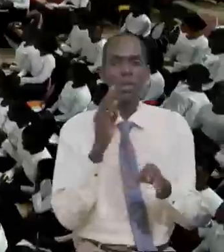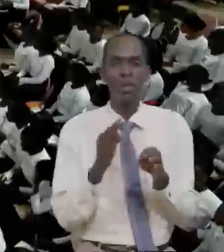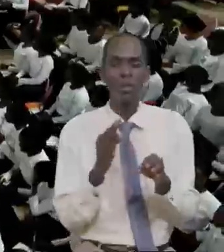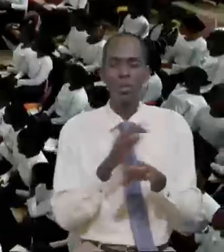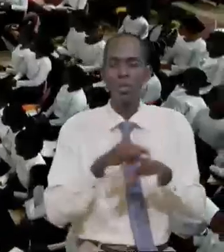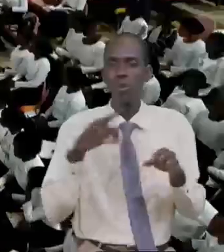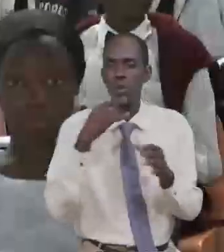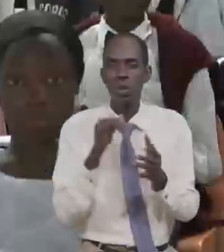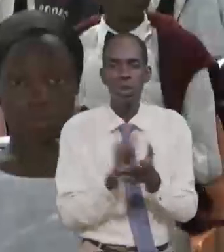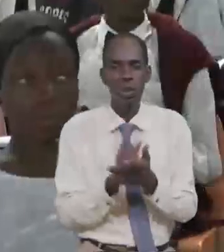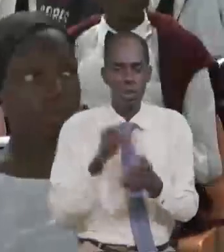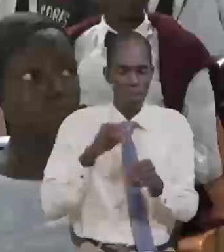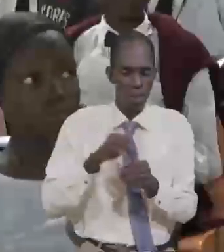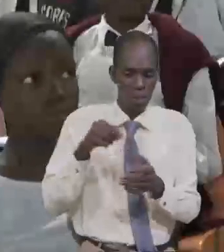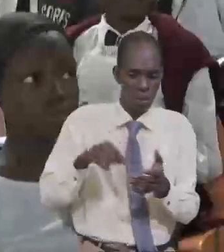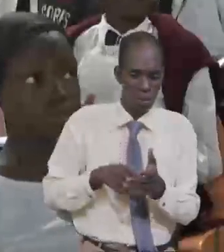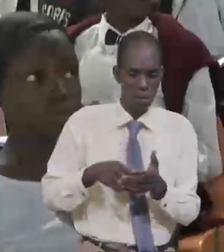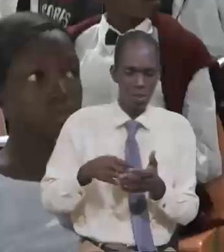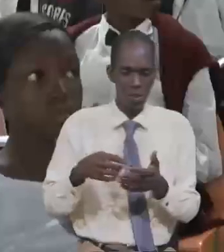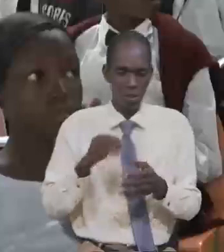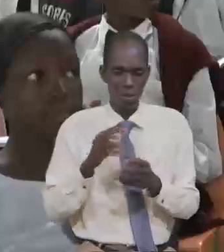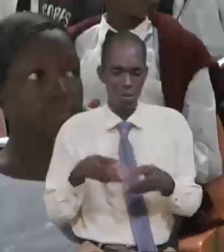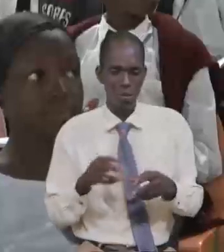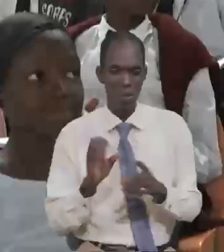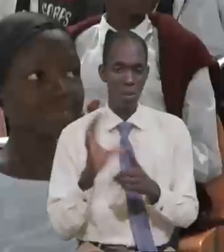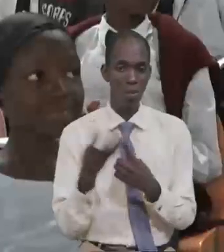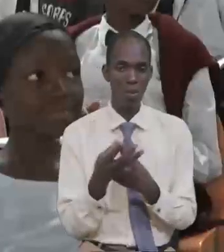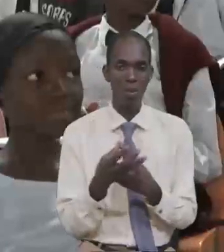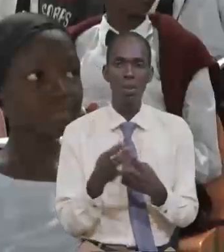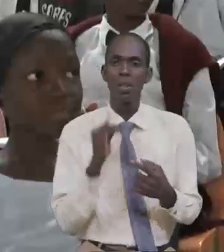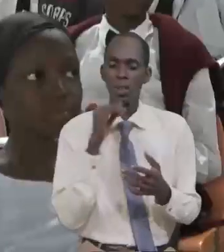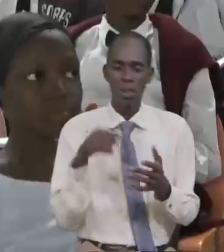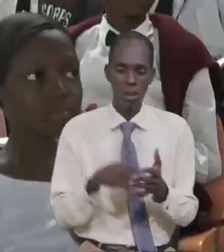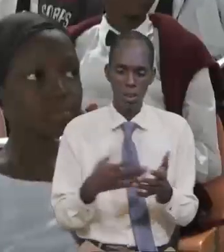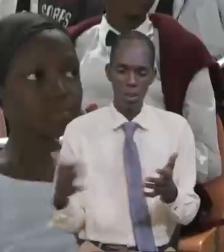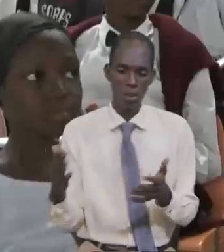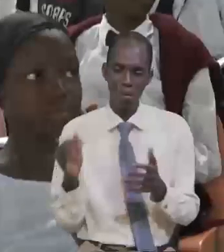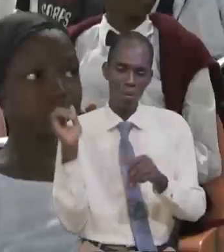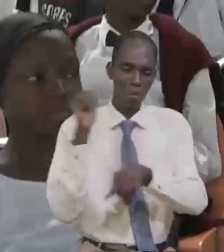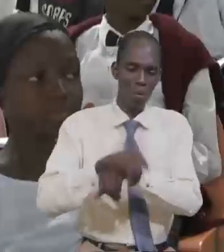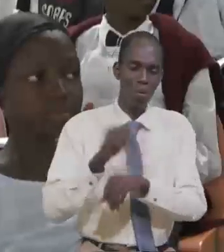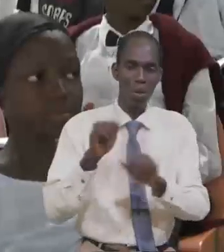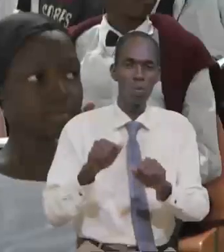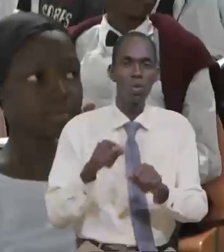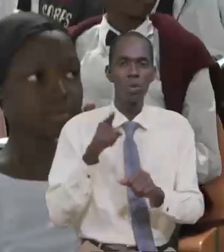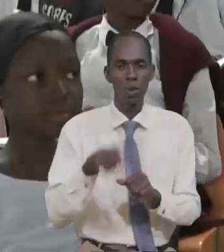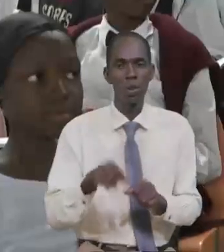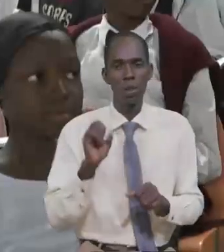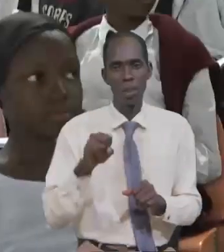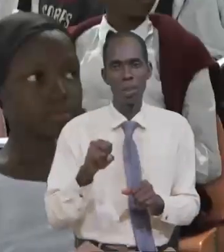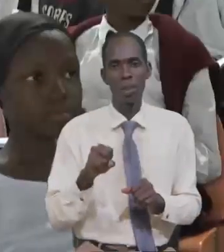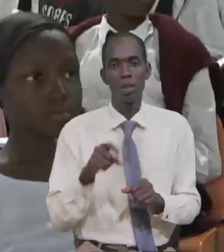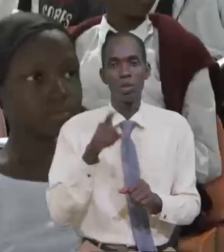what God created you to be. It's just a matter of staying